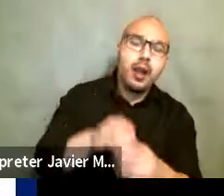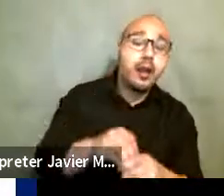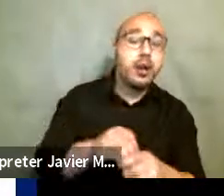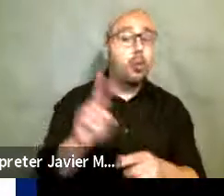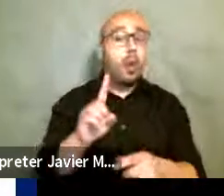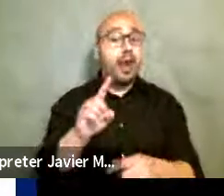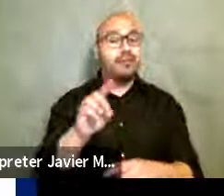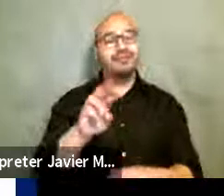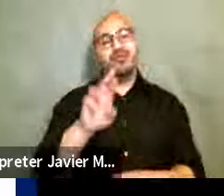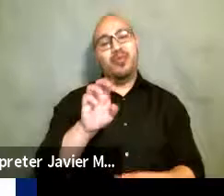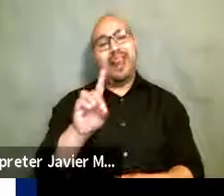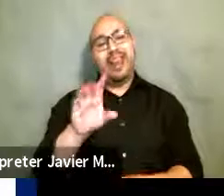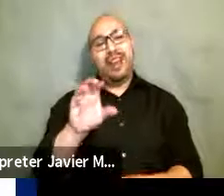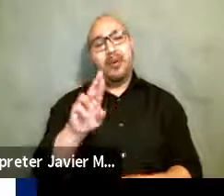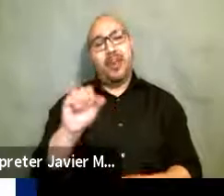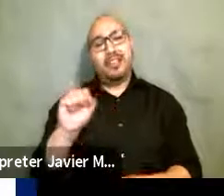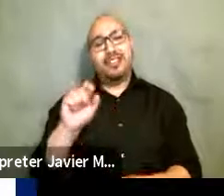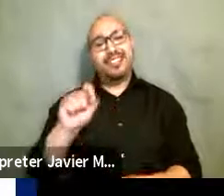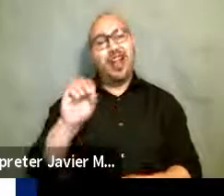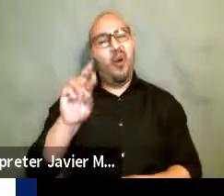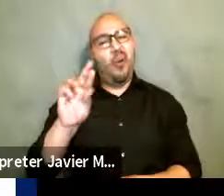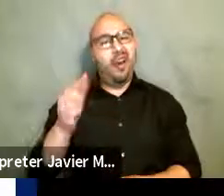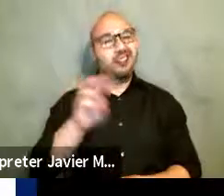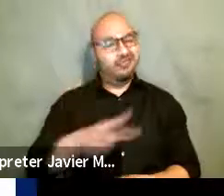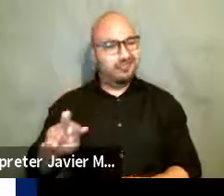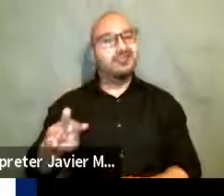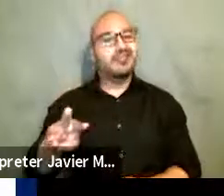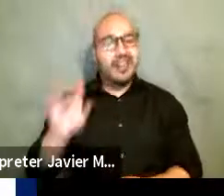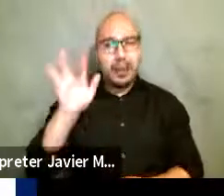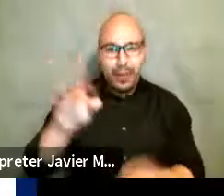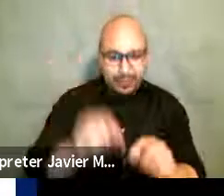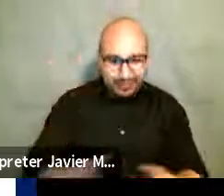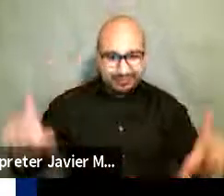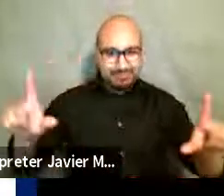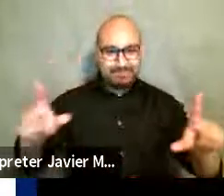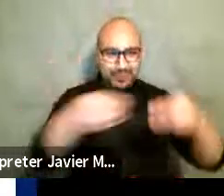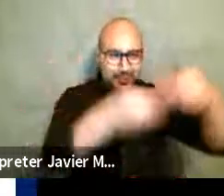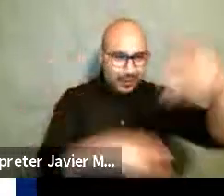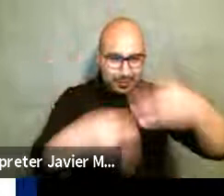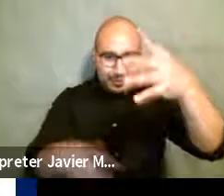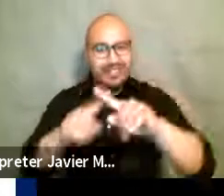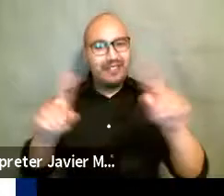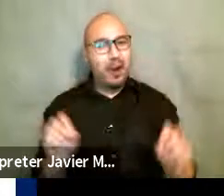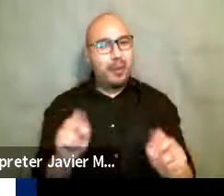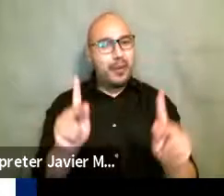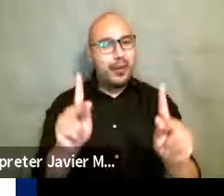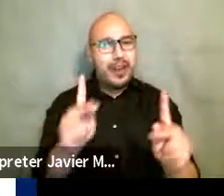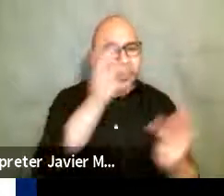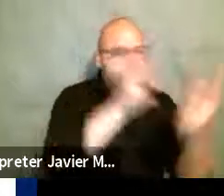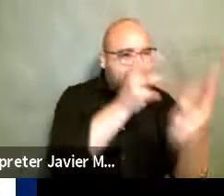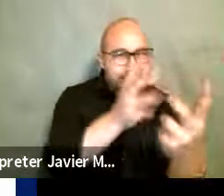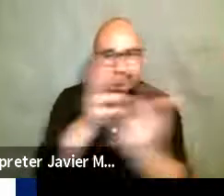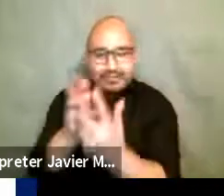redcross.org/volunteer and take a look at the different opportunities we have on there. And we're able to kind of match you up with what